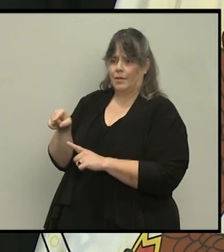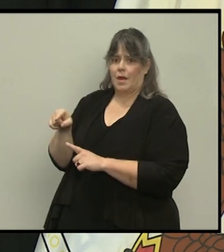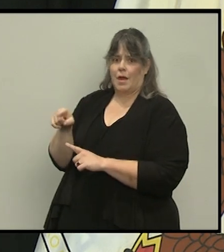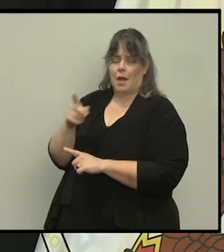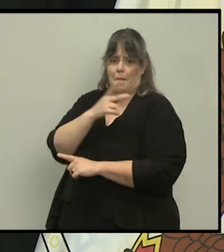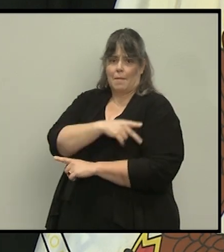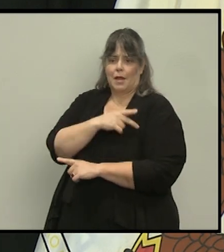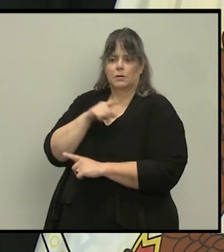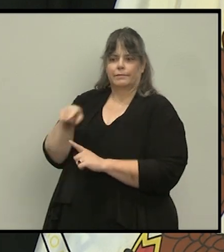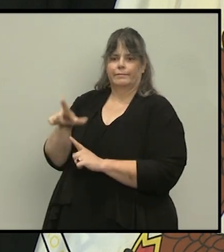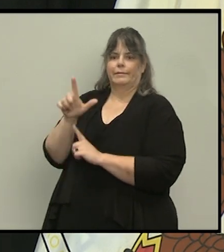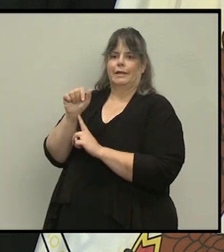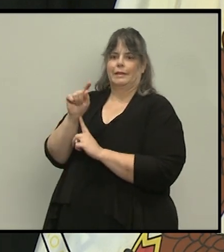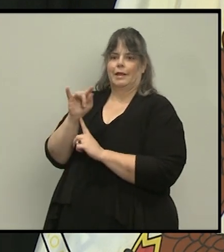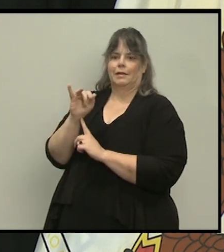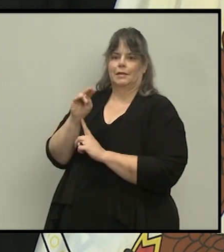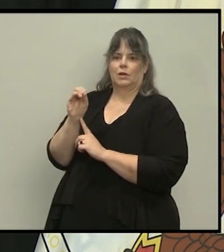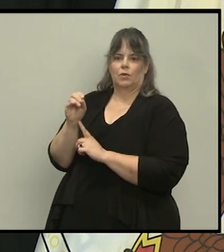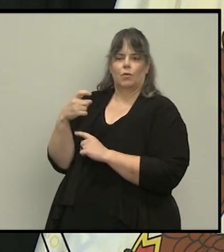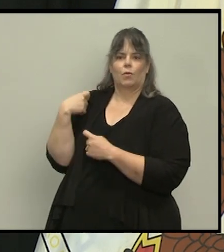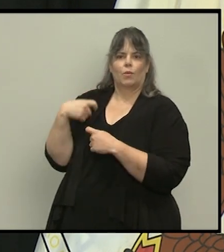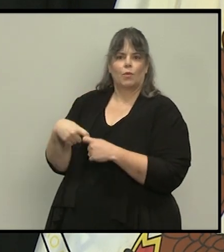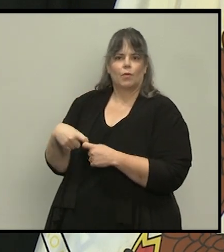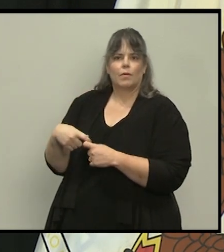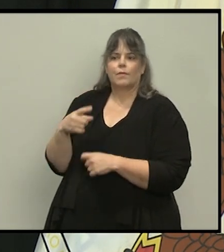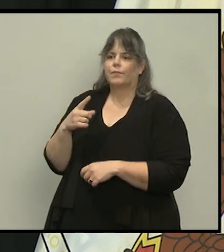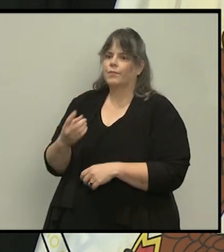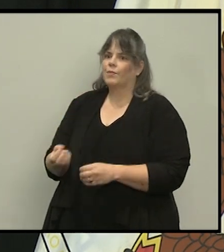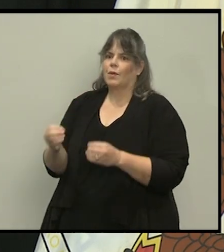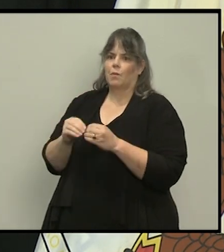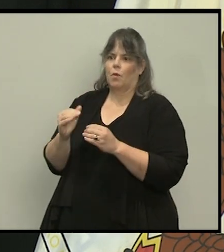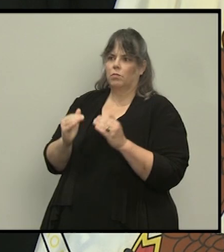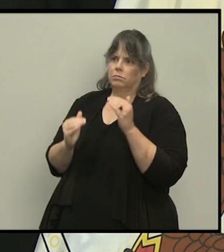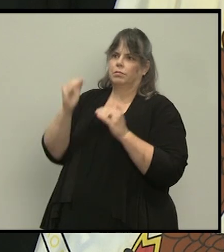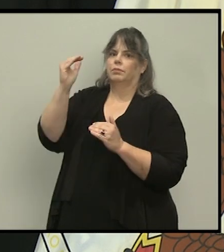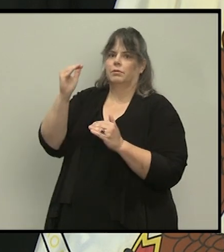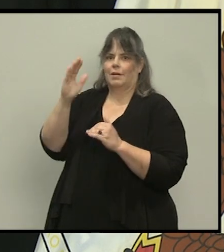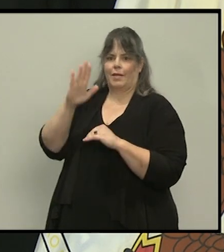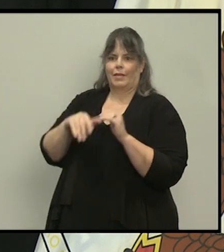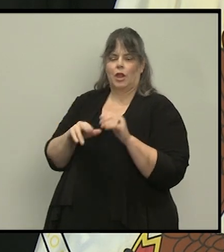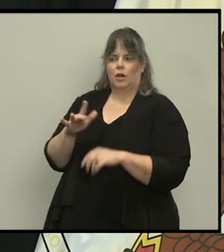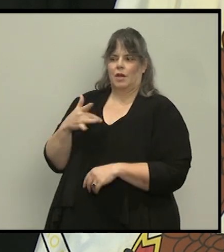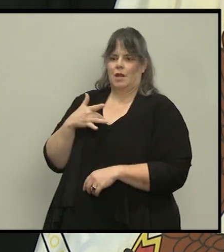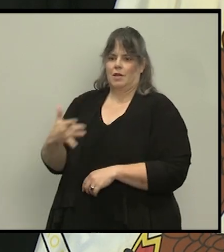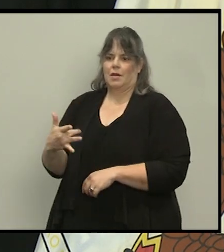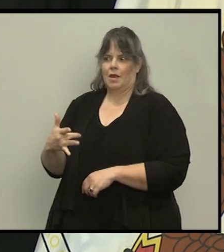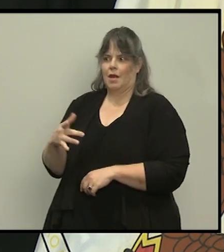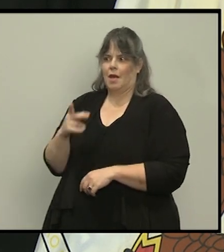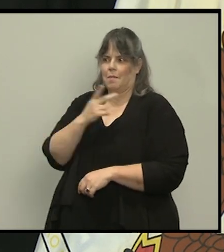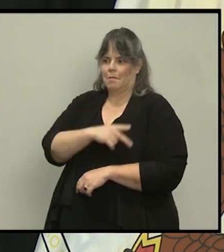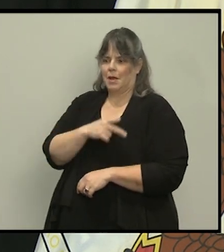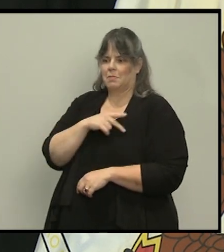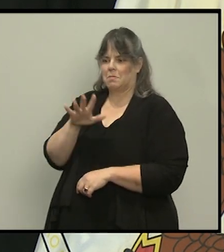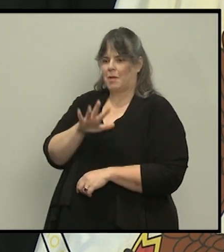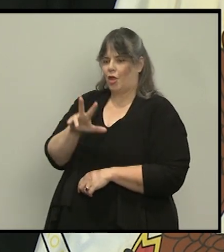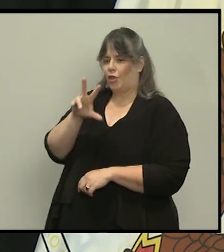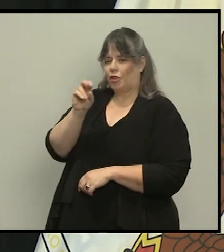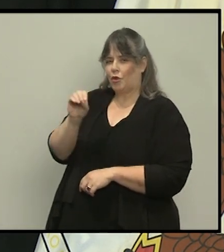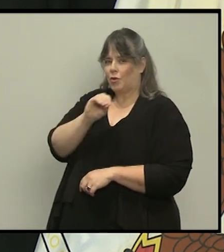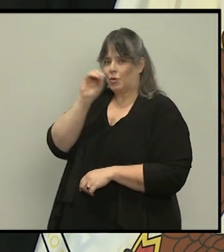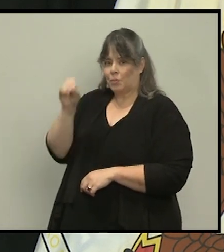are Latino, which is a much higher rate than the usual patient population of about 30%